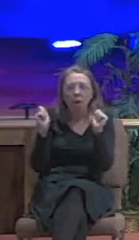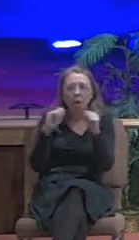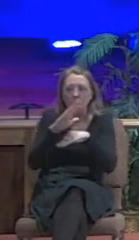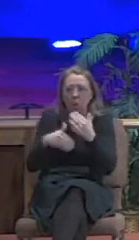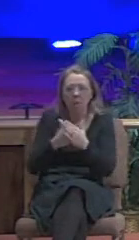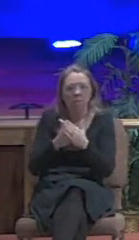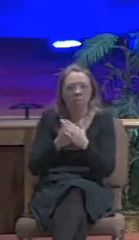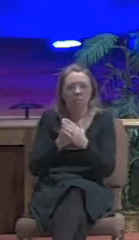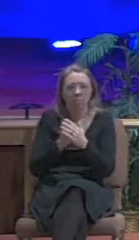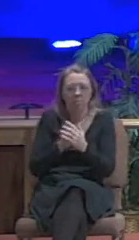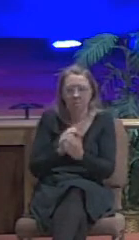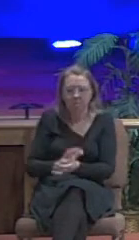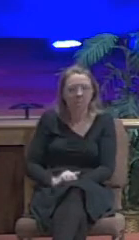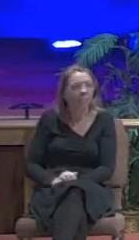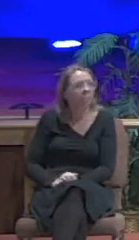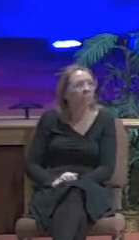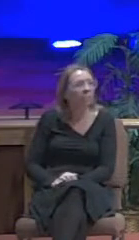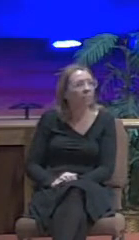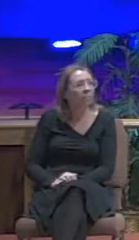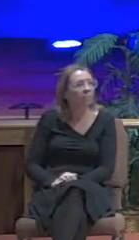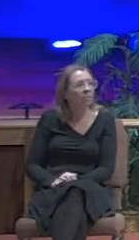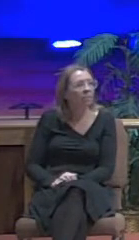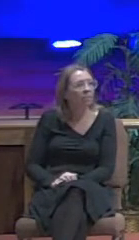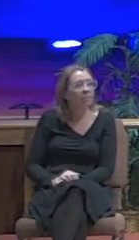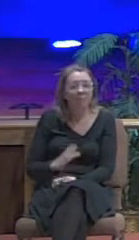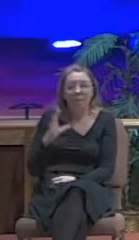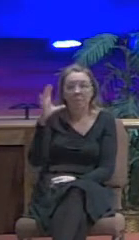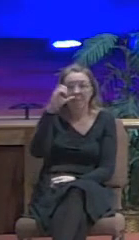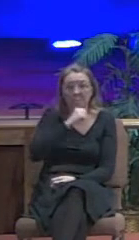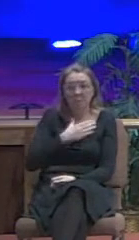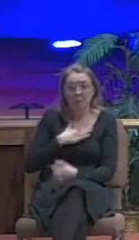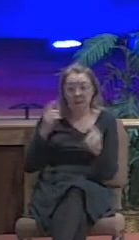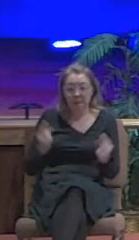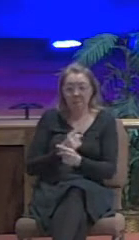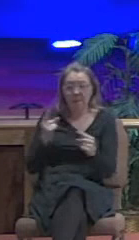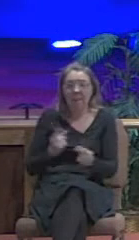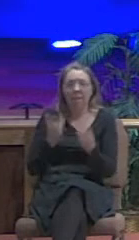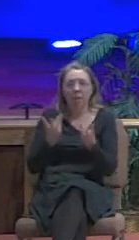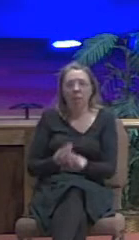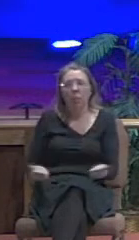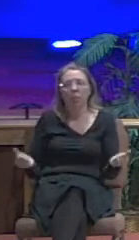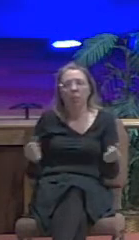Because guess what? My pain went away. My weariness went away.